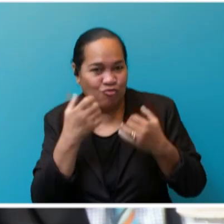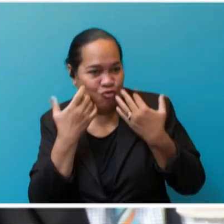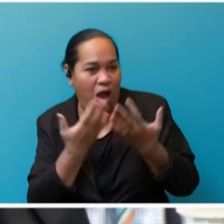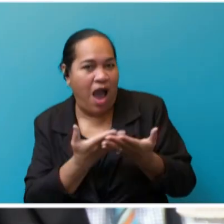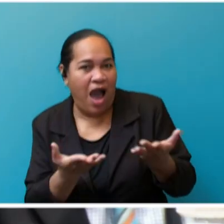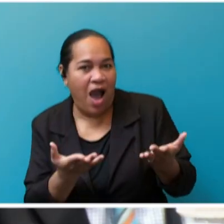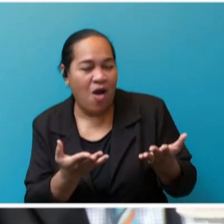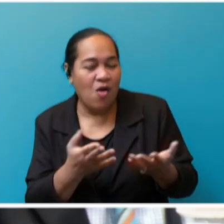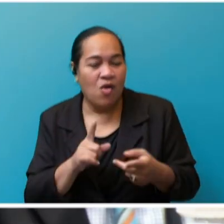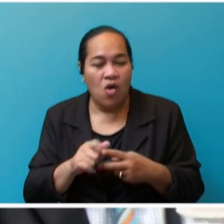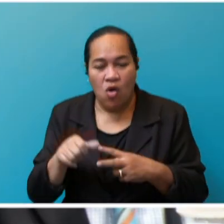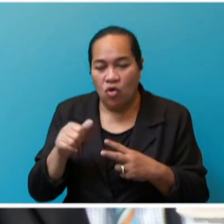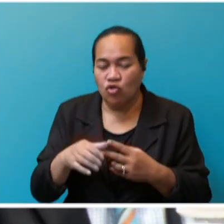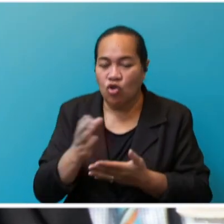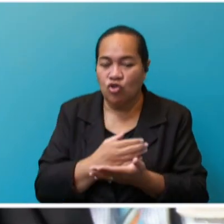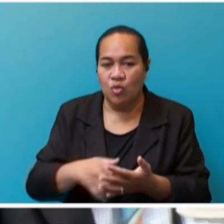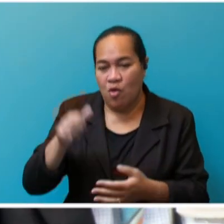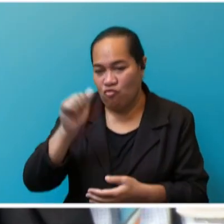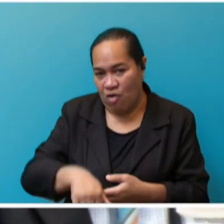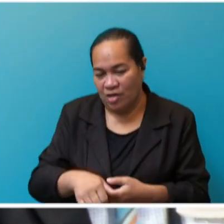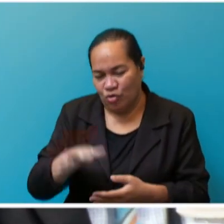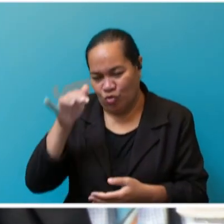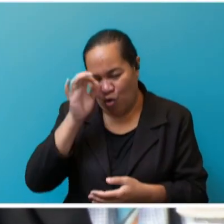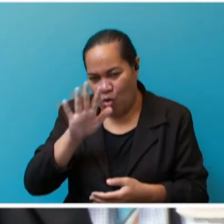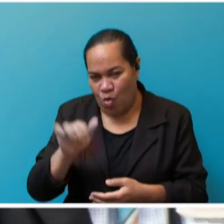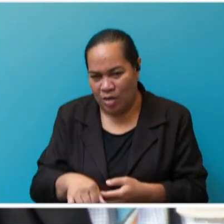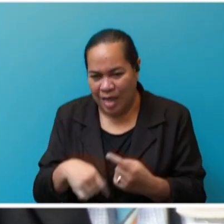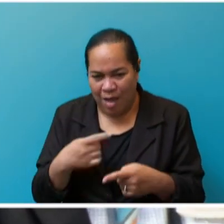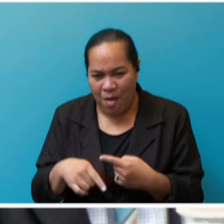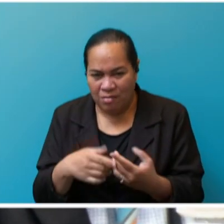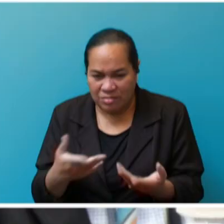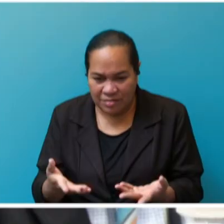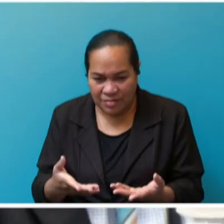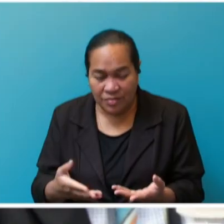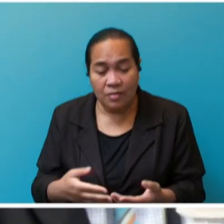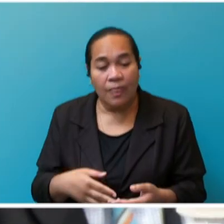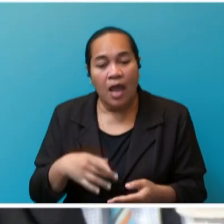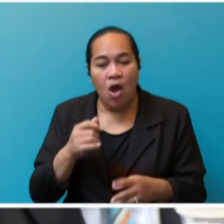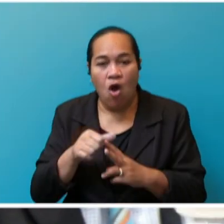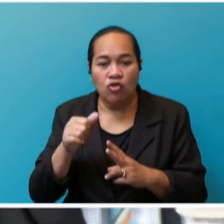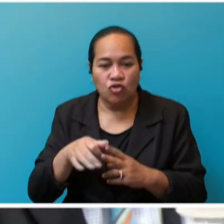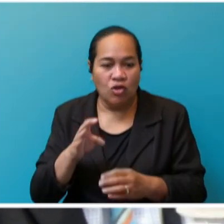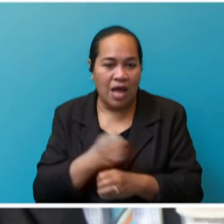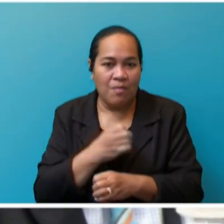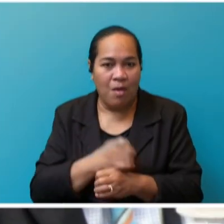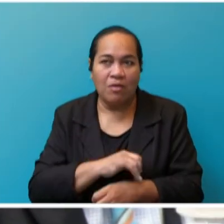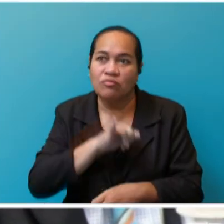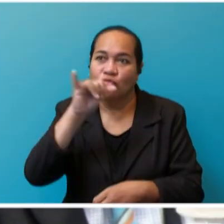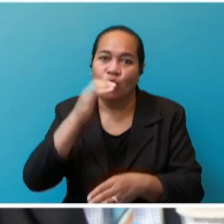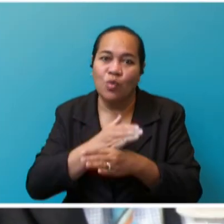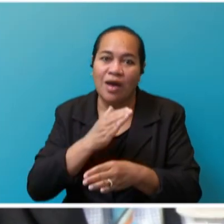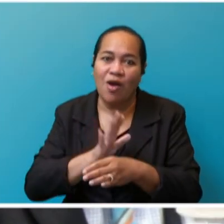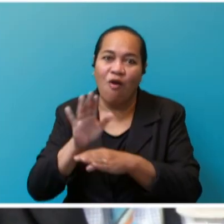consumer rights awareness by Consumer Council of Fiji, and information on the Pacific Labour Mobility Scheme to support overseas employment